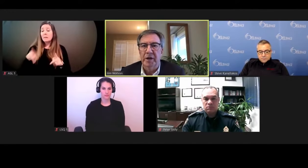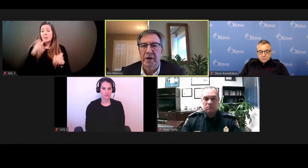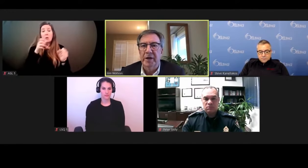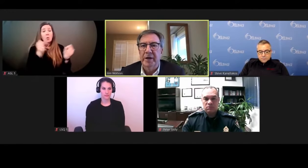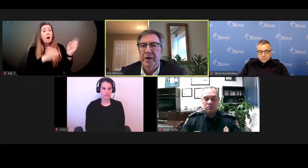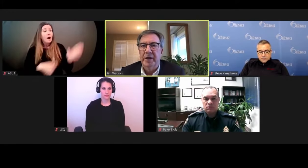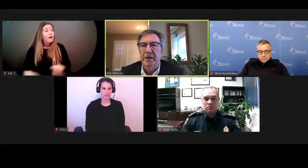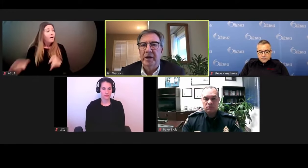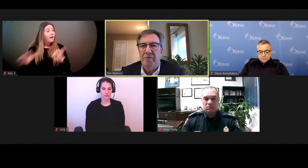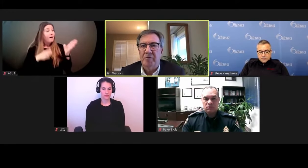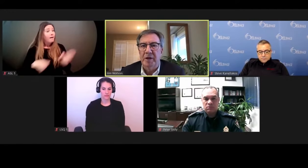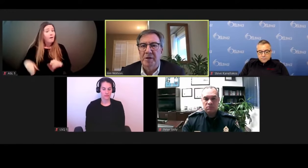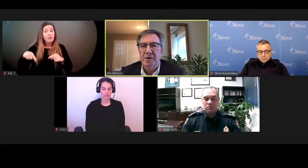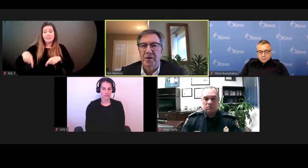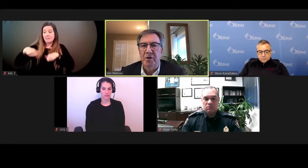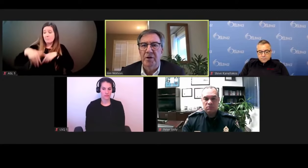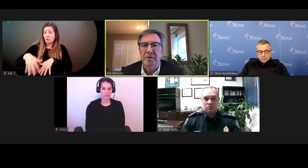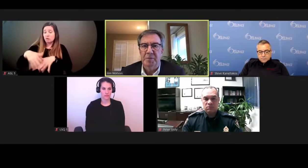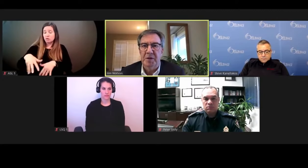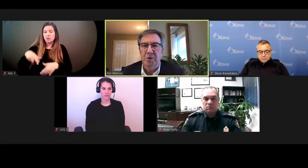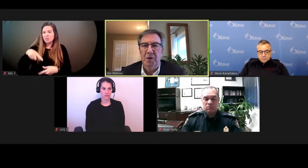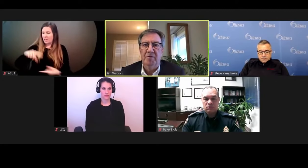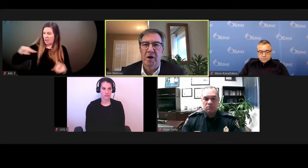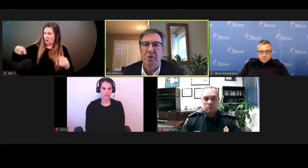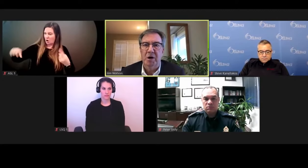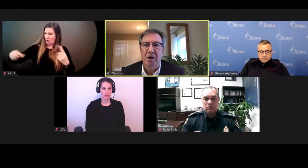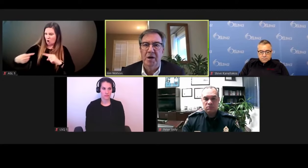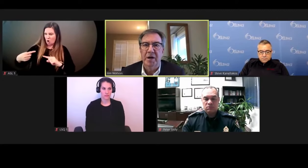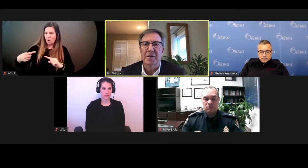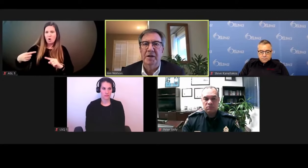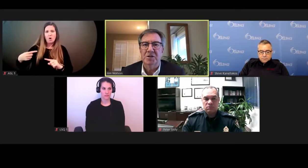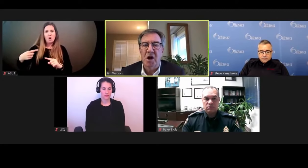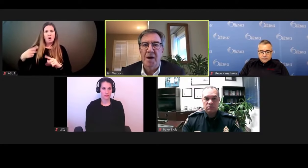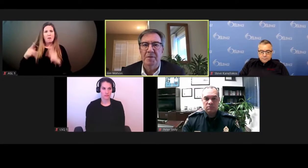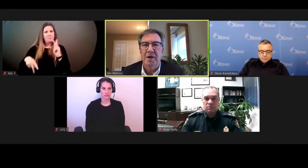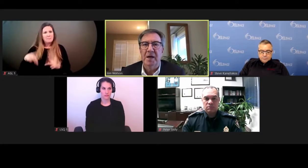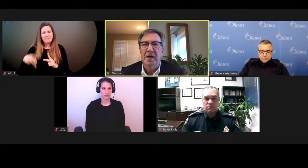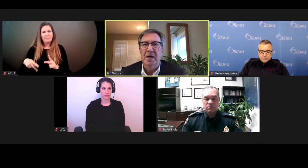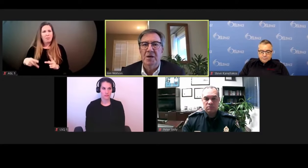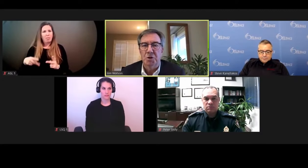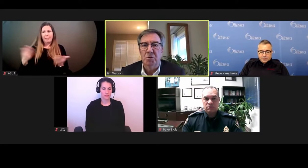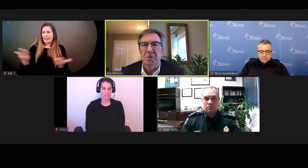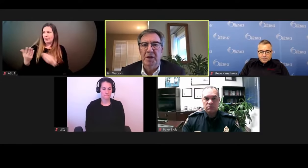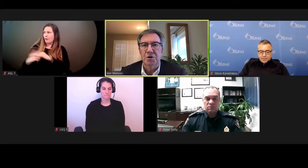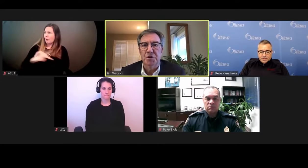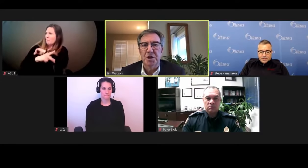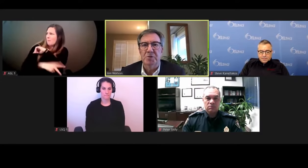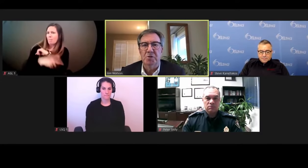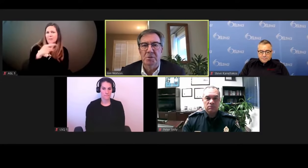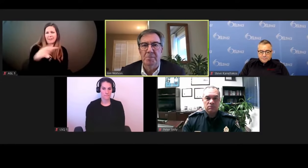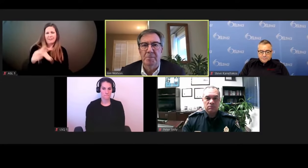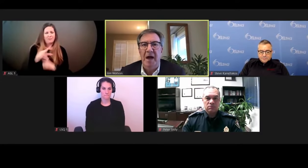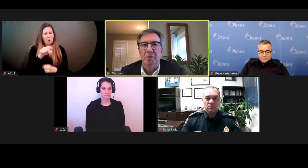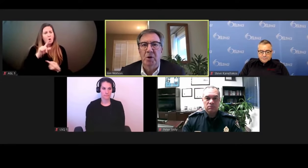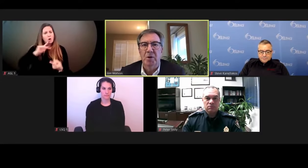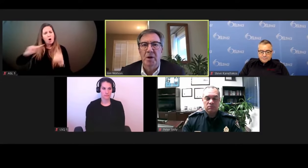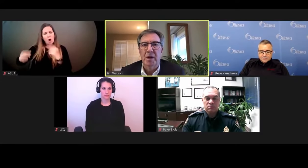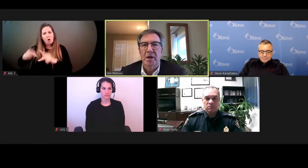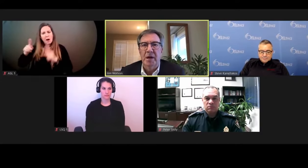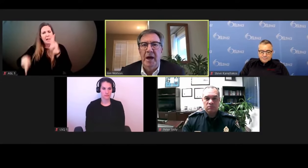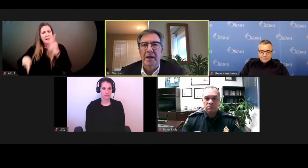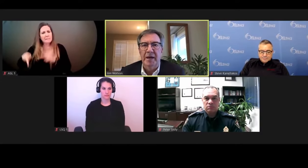hurting the government. They're hurting the people of Ottawa. And I think it's time that they show some leadership, show some